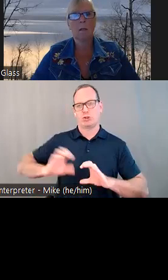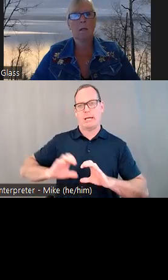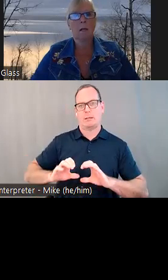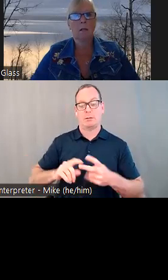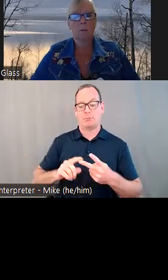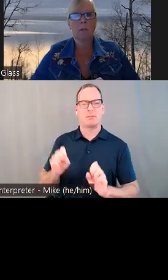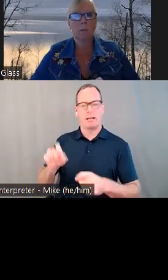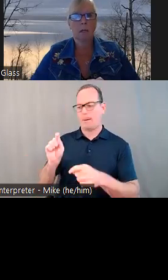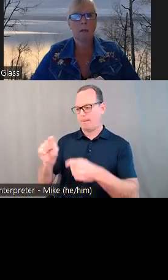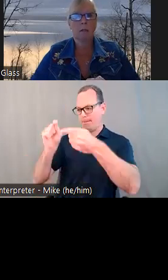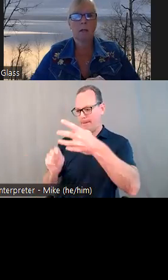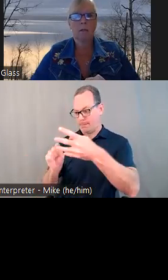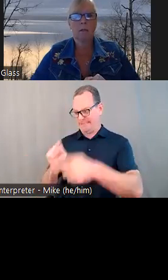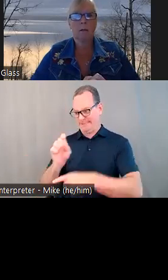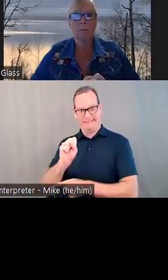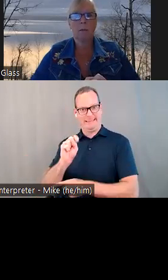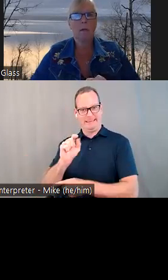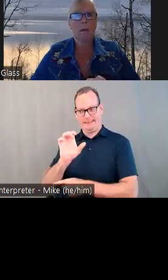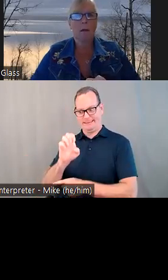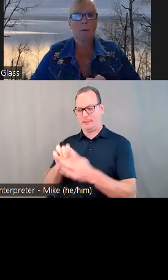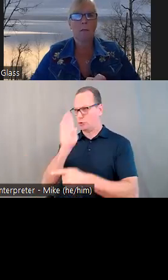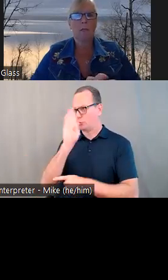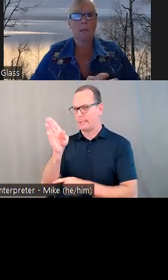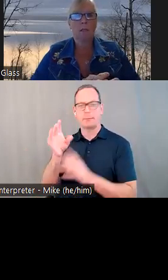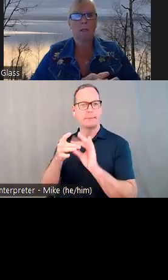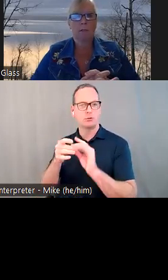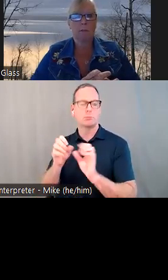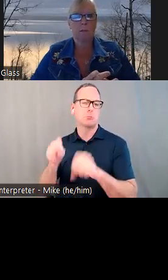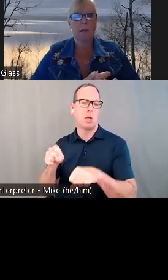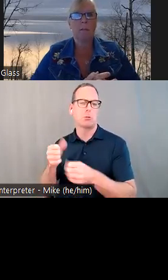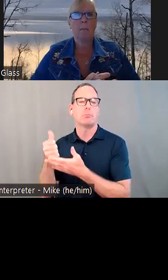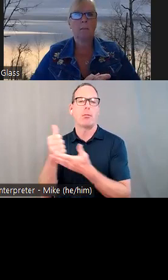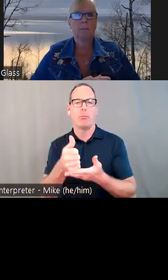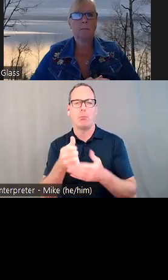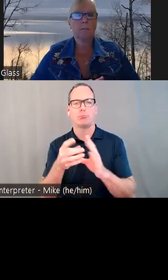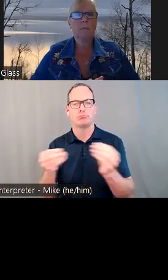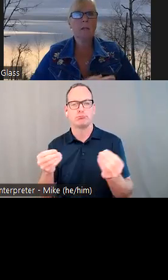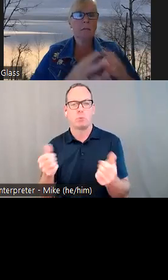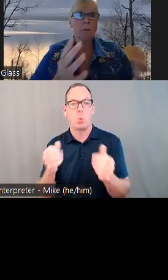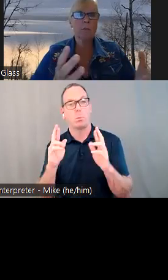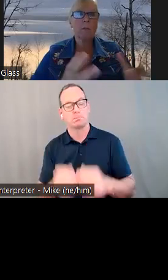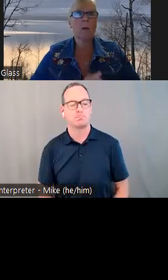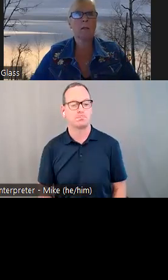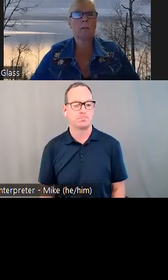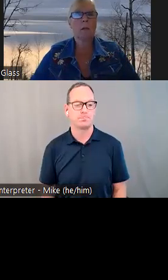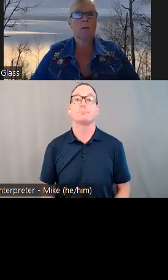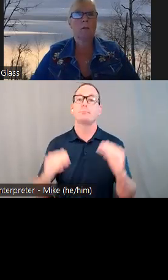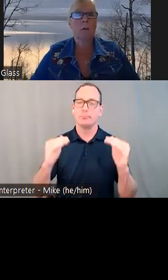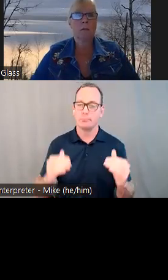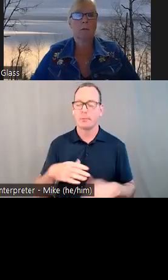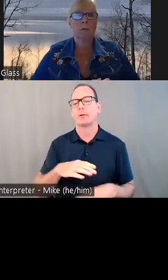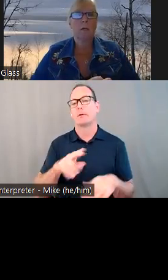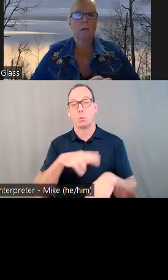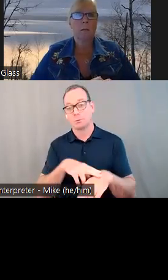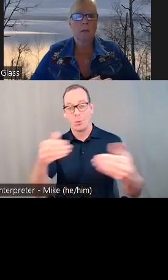Stacy, and she will keep an eye on the chat to help with any technical issues that might come up. And of course, a big welcome to